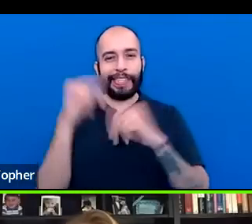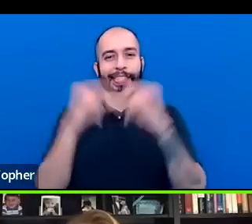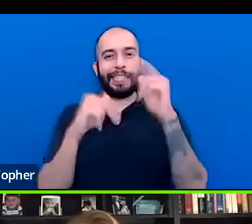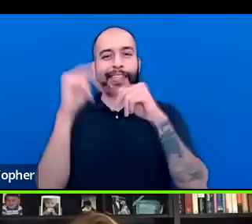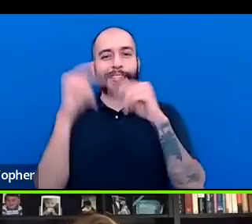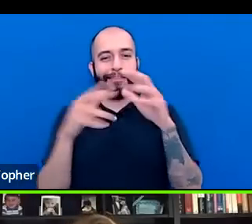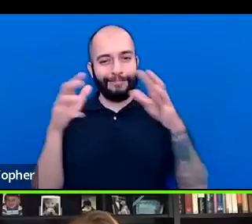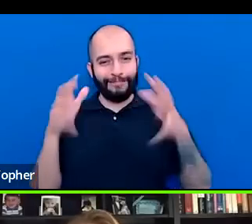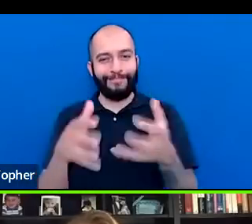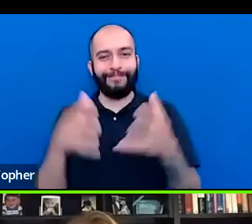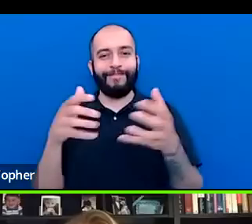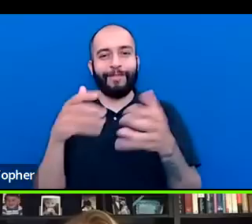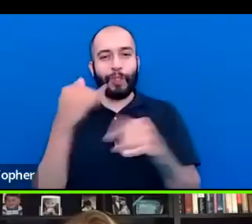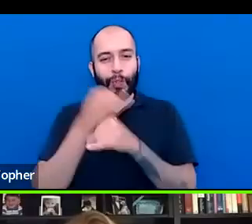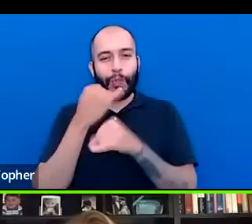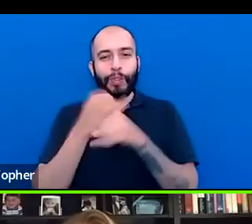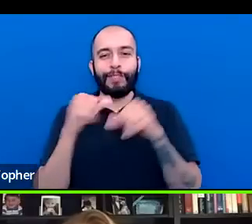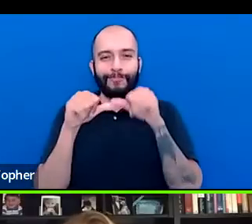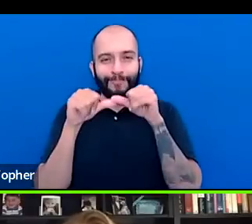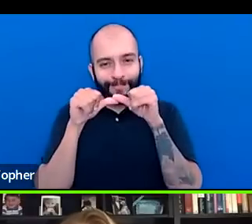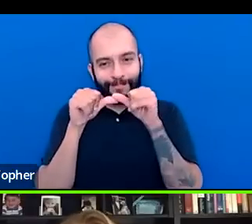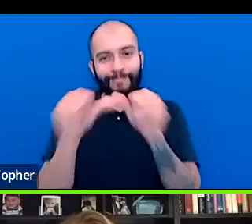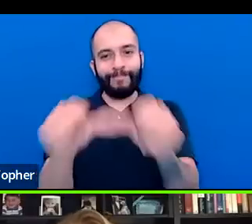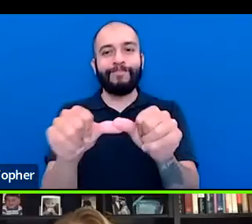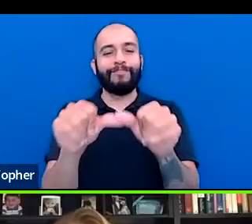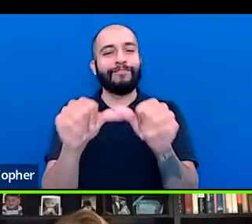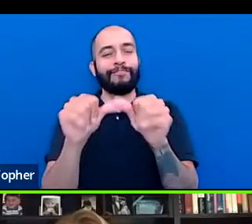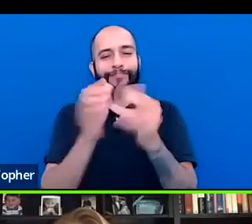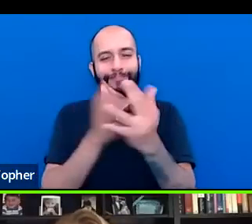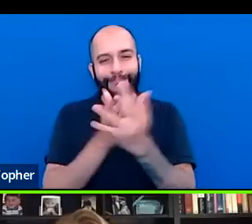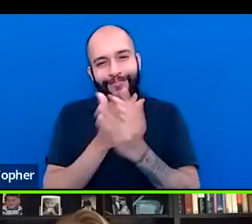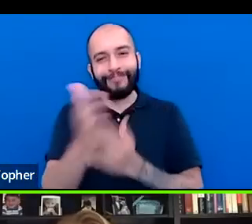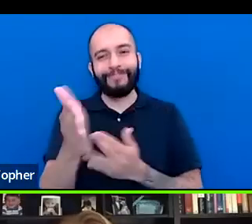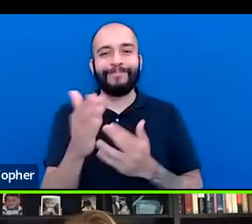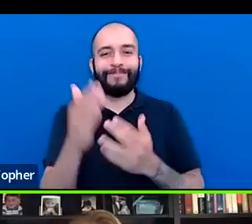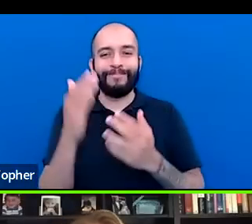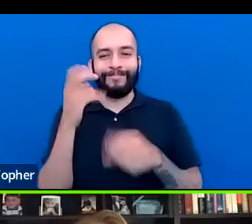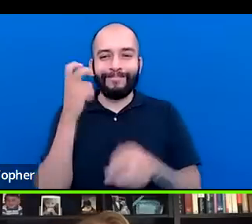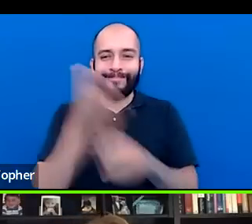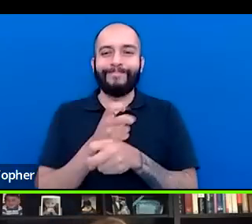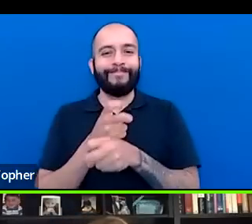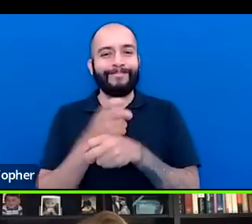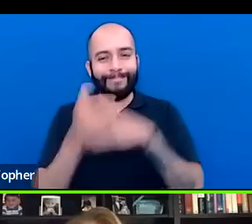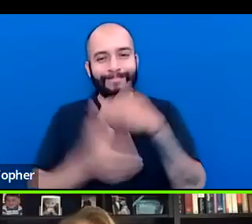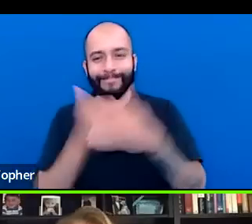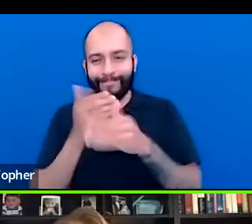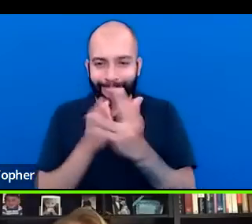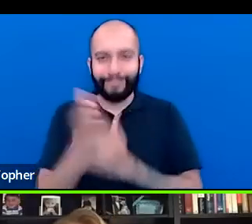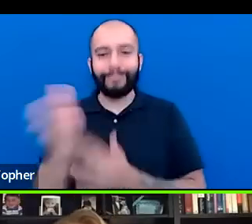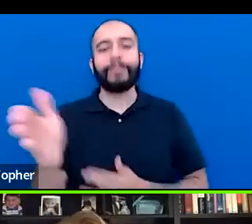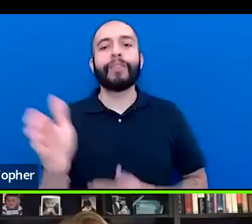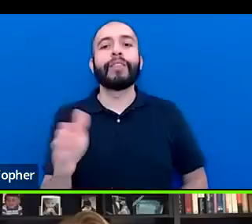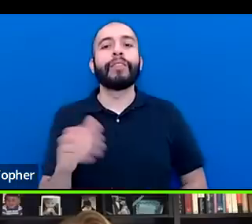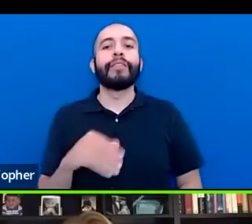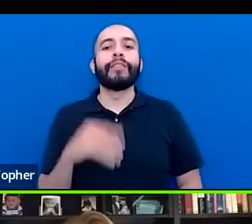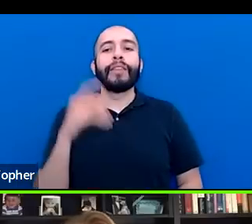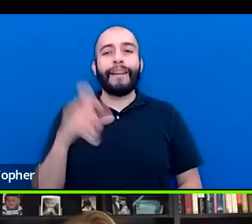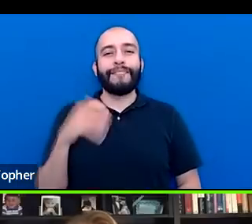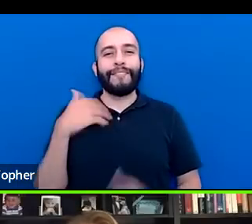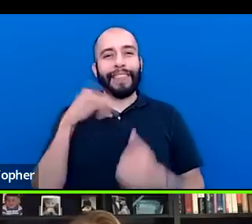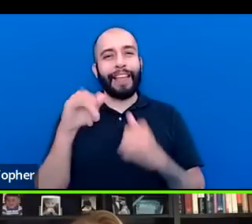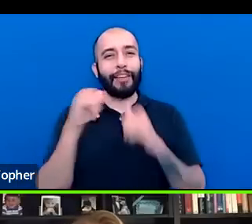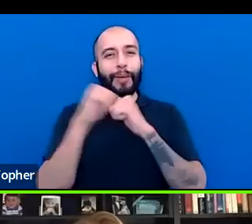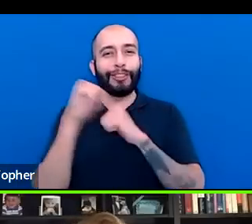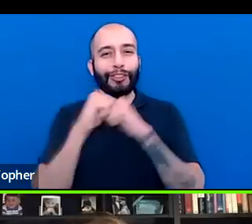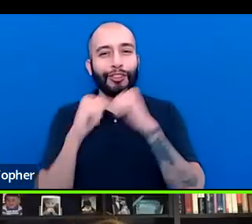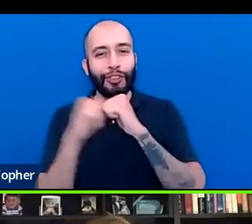you have to have that. You have to have that structure to be able to maintain the workers' rights. However, we often say